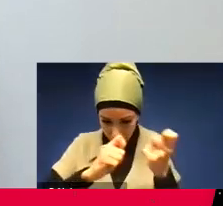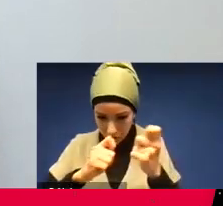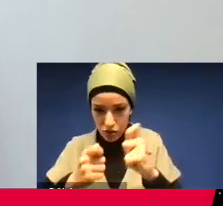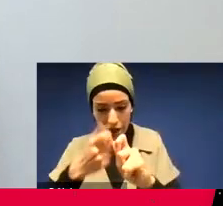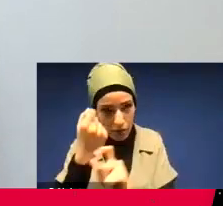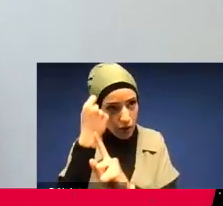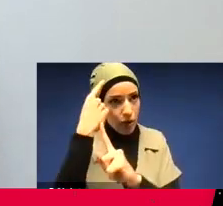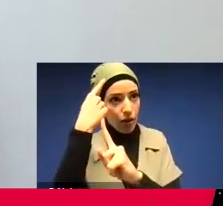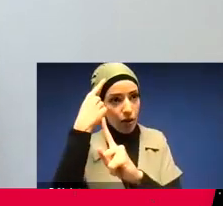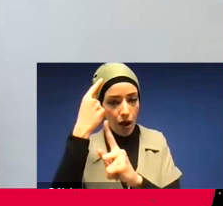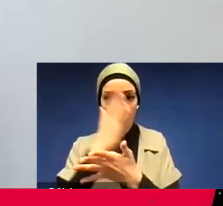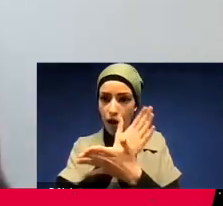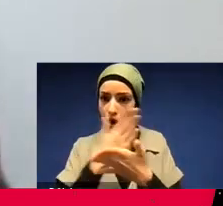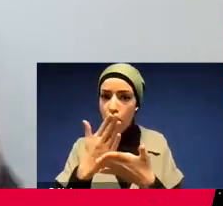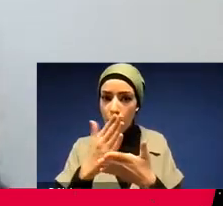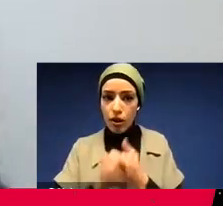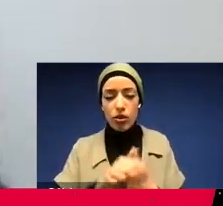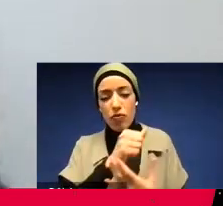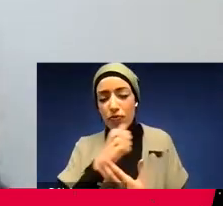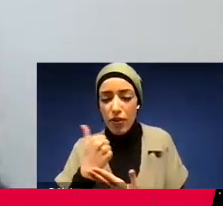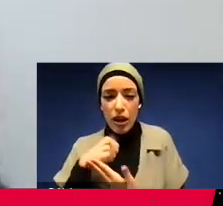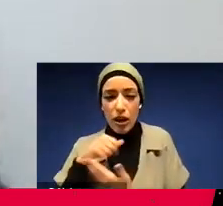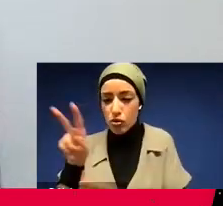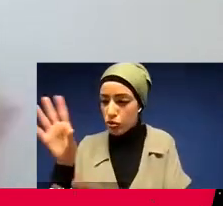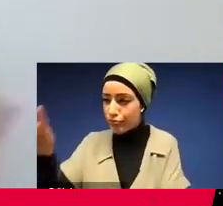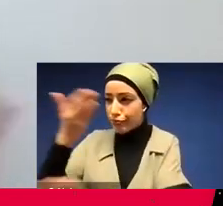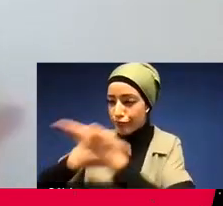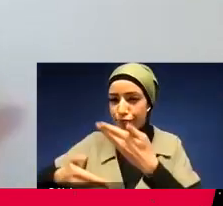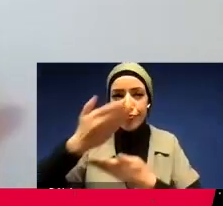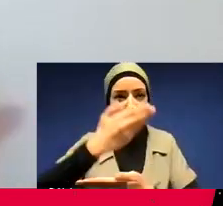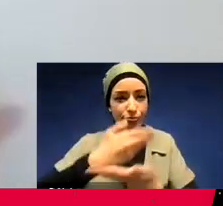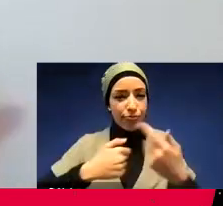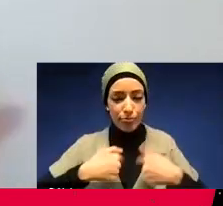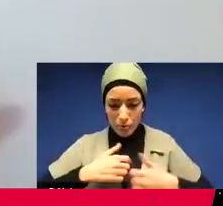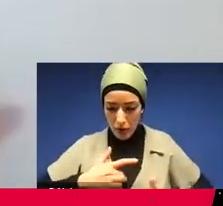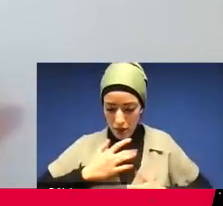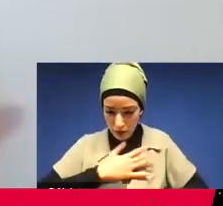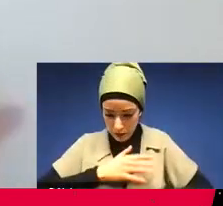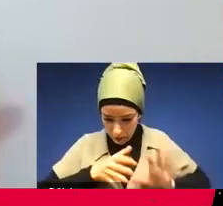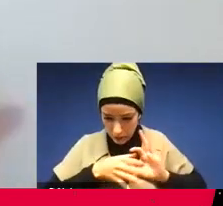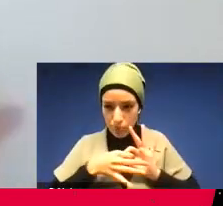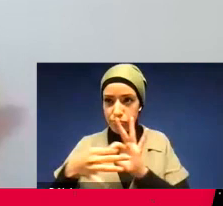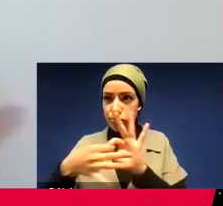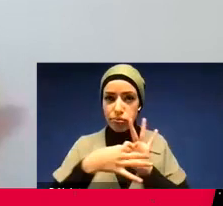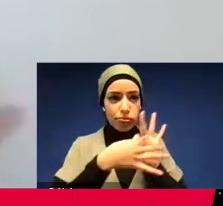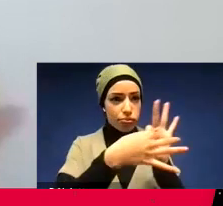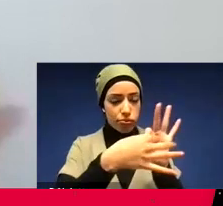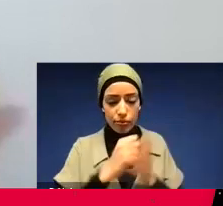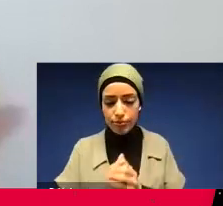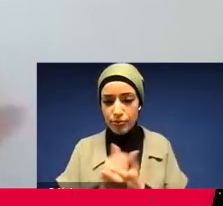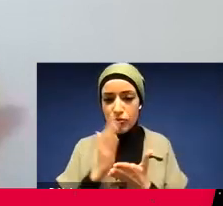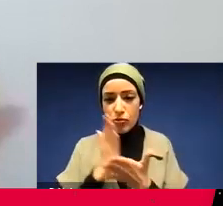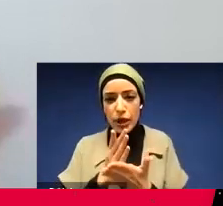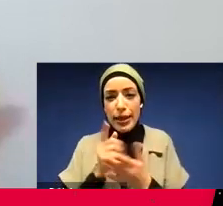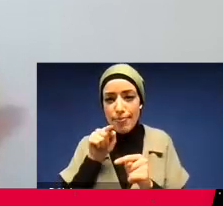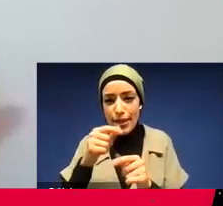nice to hear everything, because I just related so much to what's being said. And I think that's really what solidarity is.